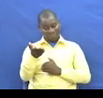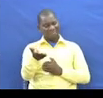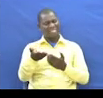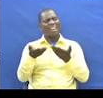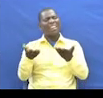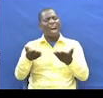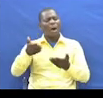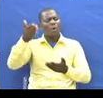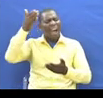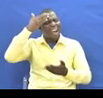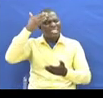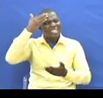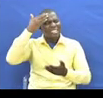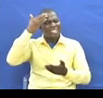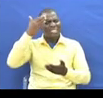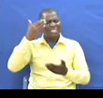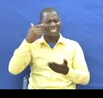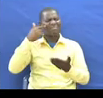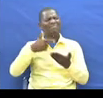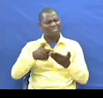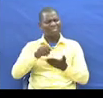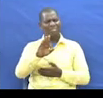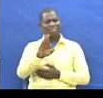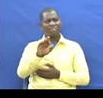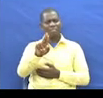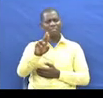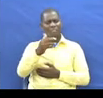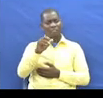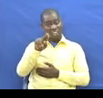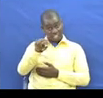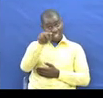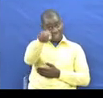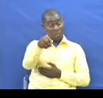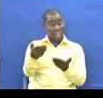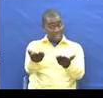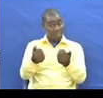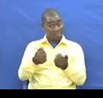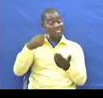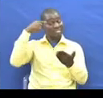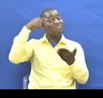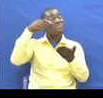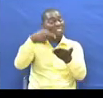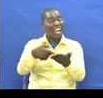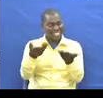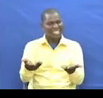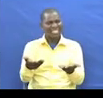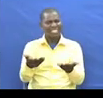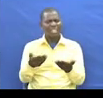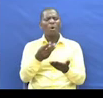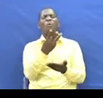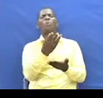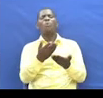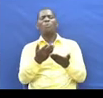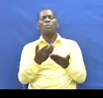students, they're at home. Have you now understood what is a function? Can you now define